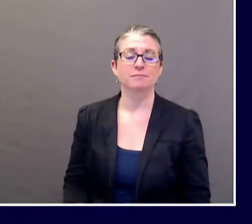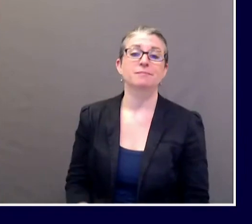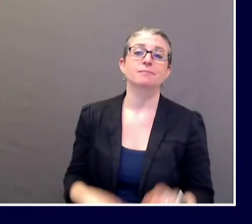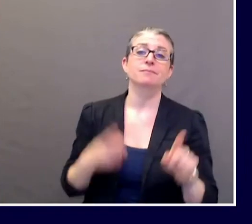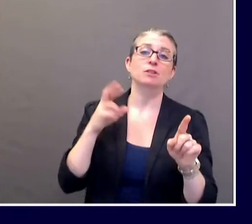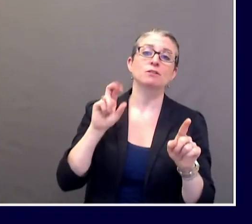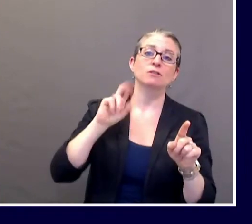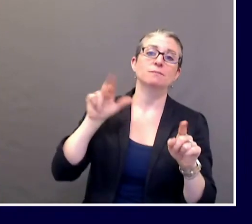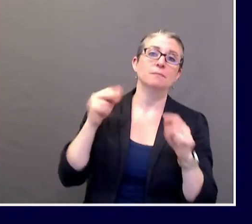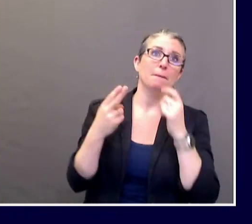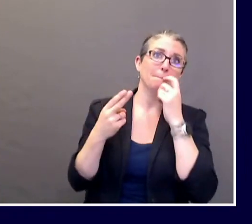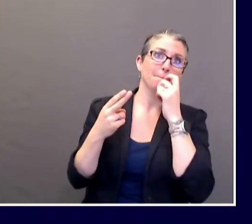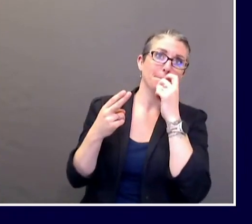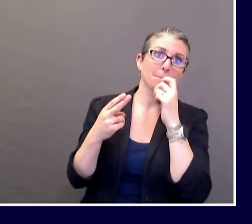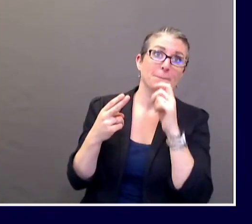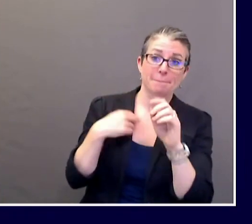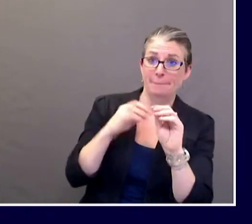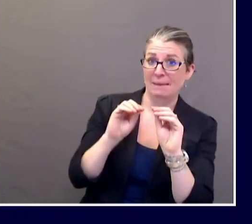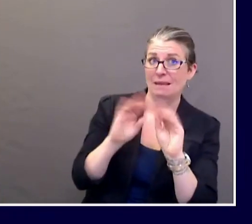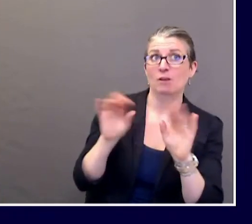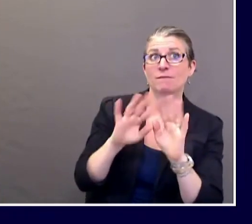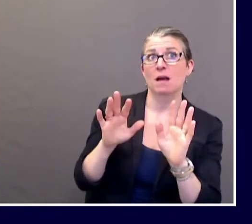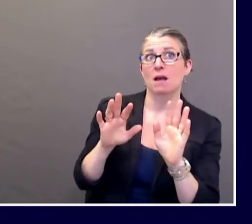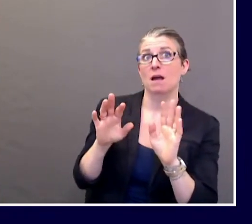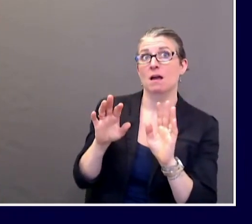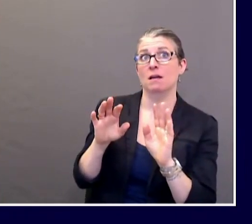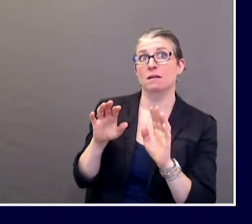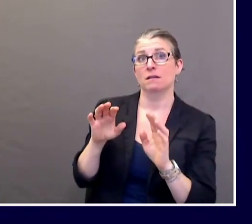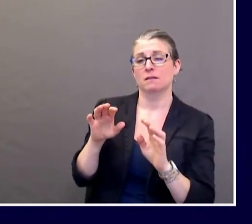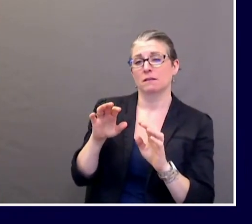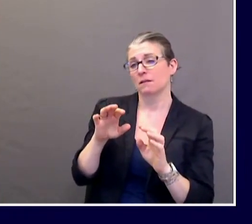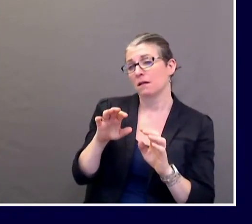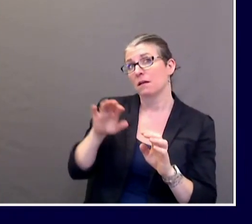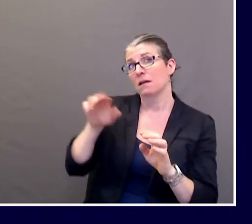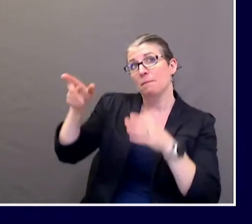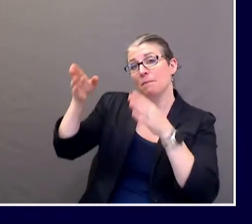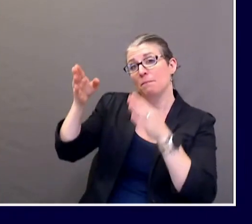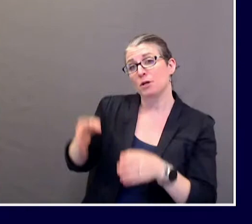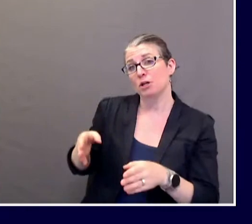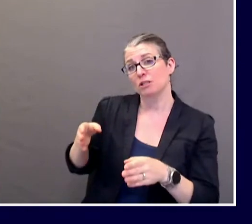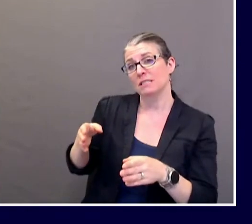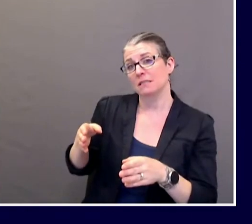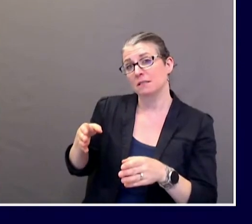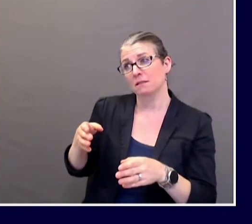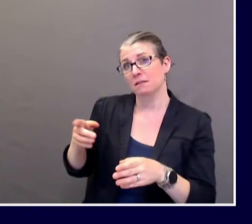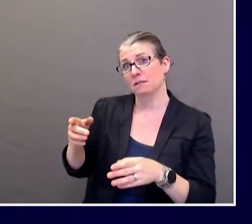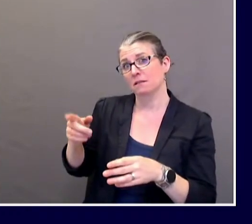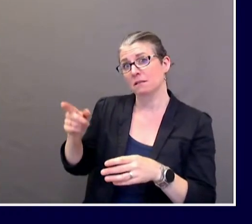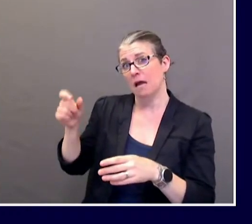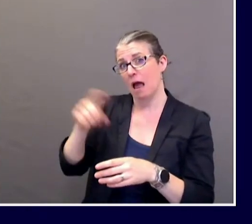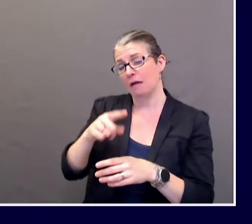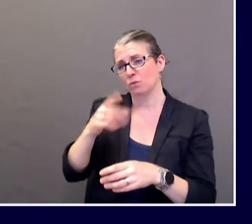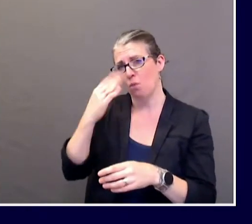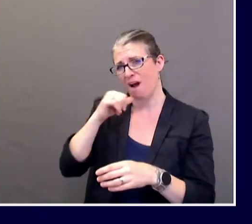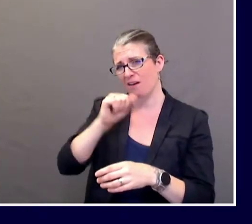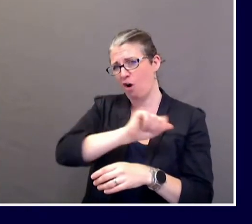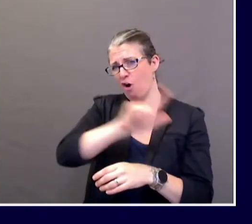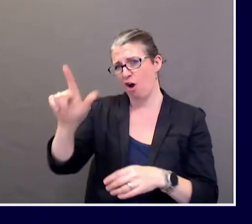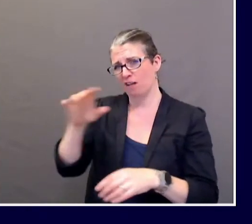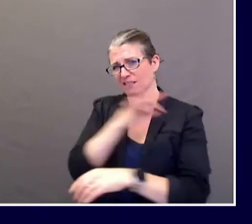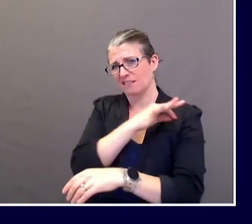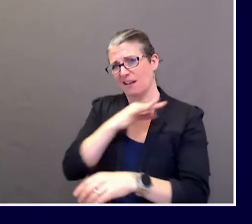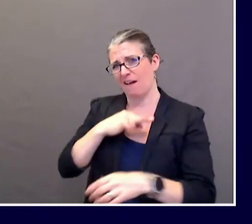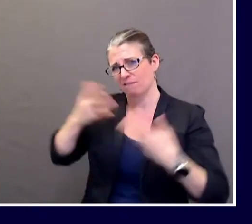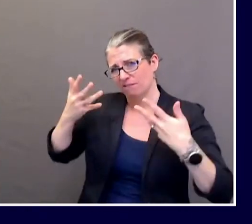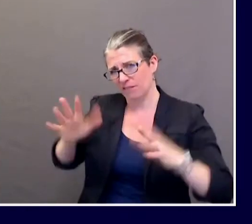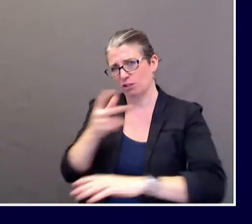going on there. Of course, we've only just had the vaccines for a short period of time. And right now, the focus has been on creating incentives for